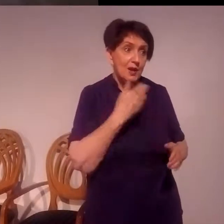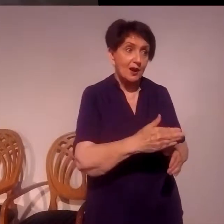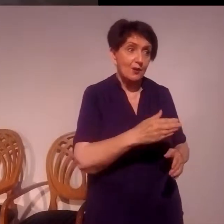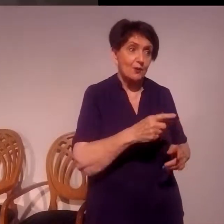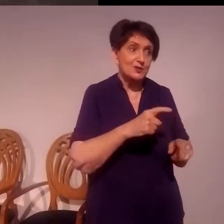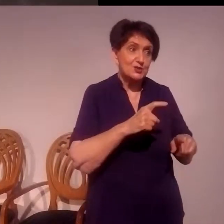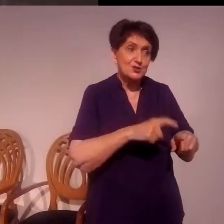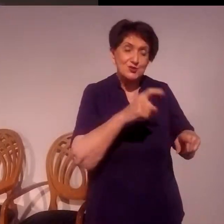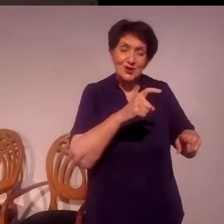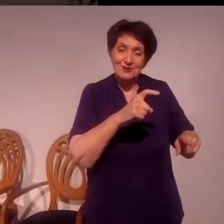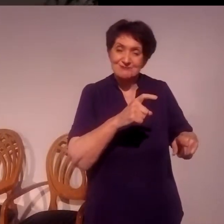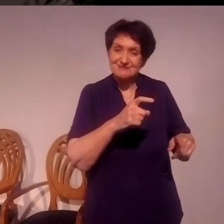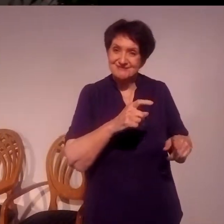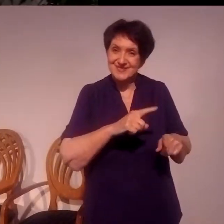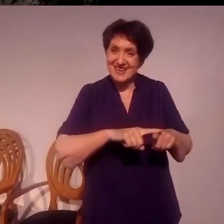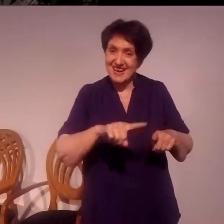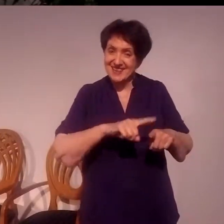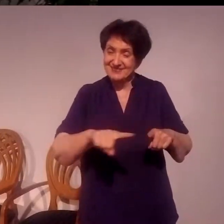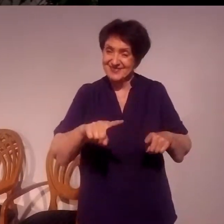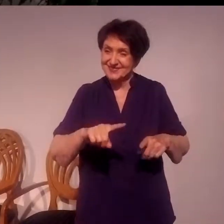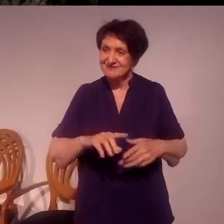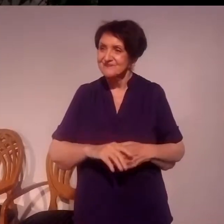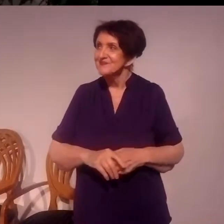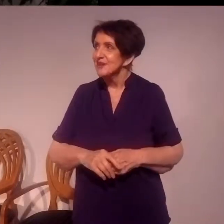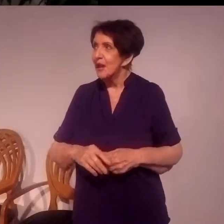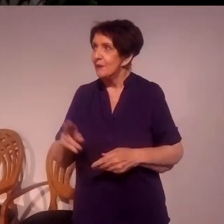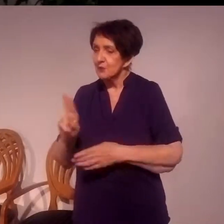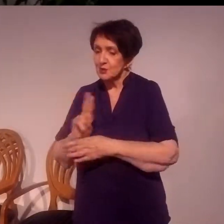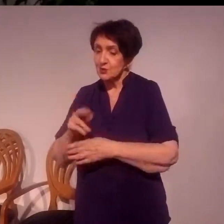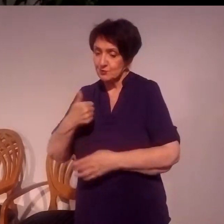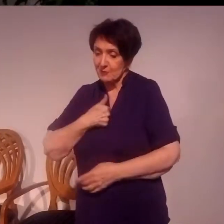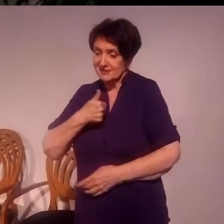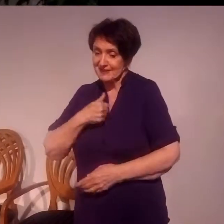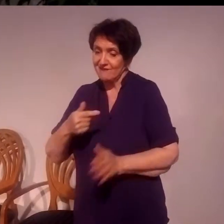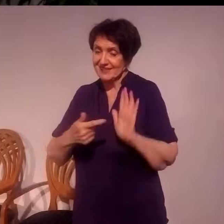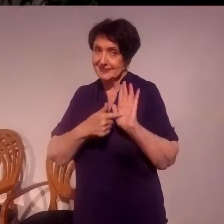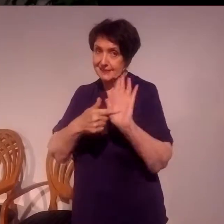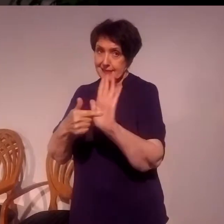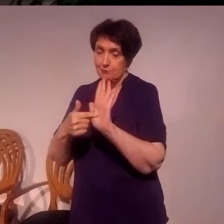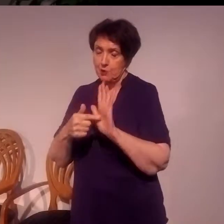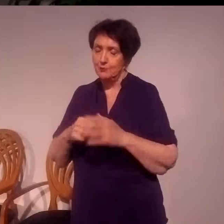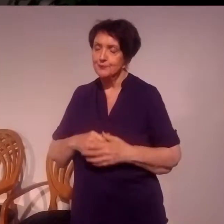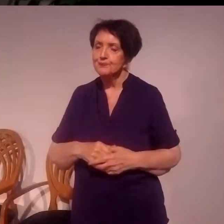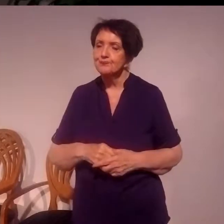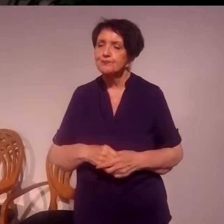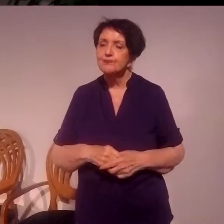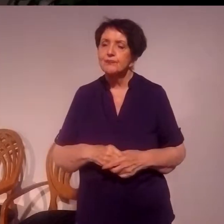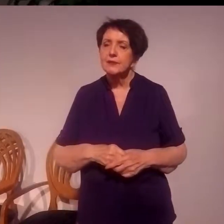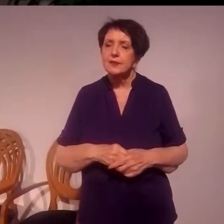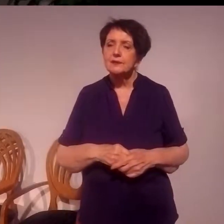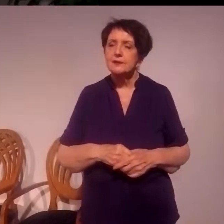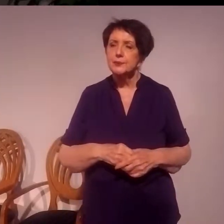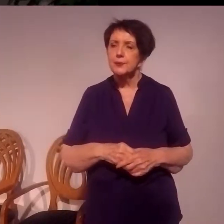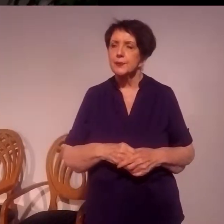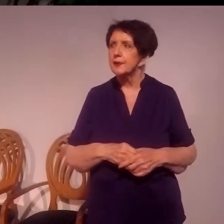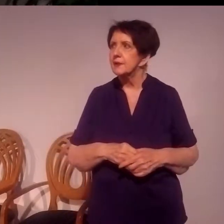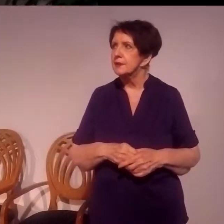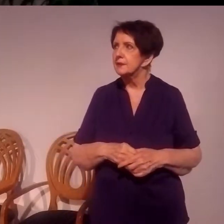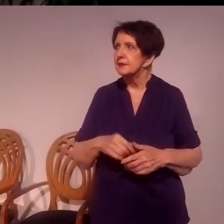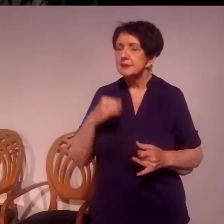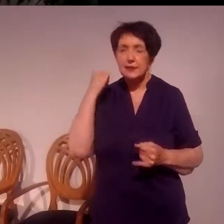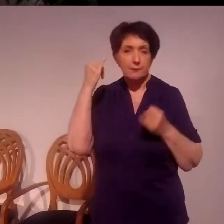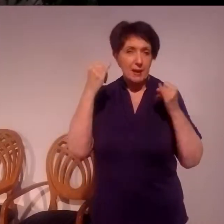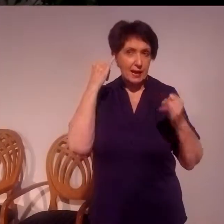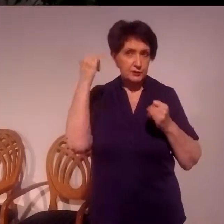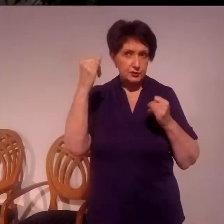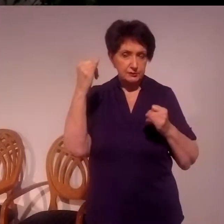But I'm going to use me as an example, as just this example for the body. So let's imagine